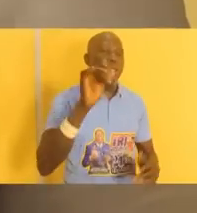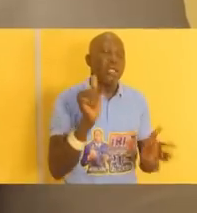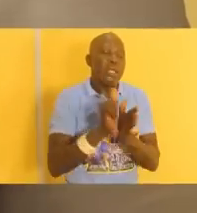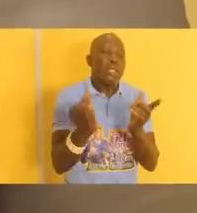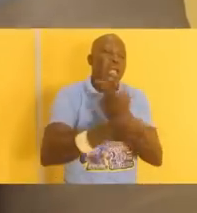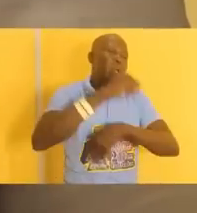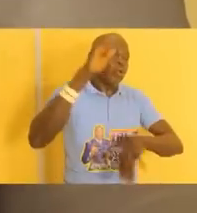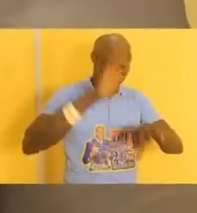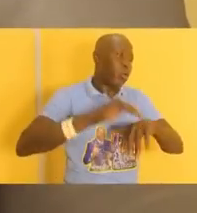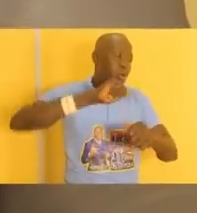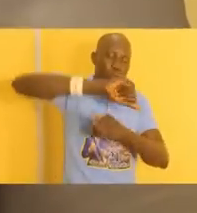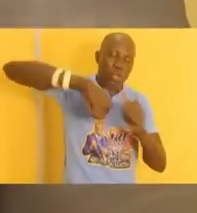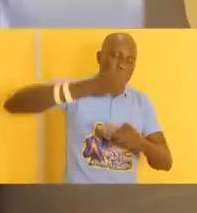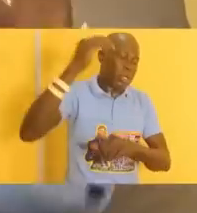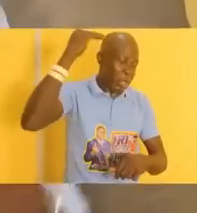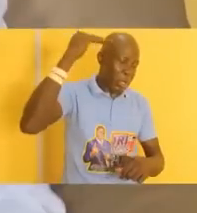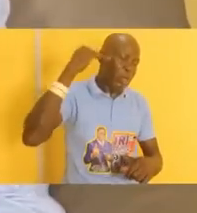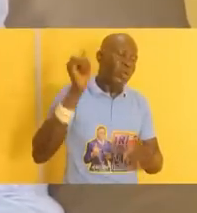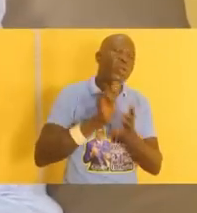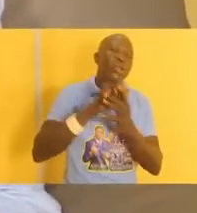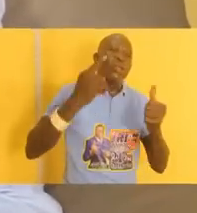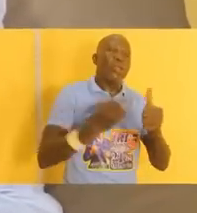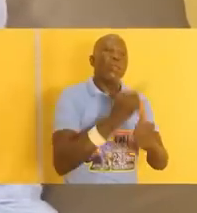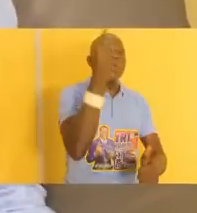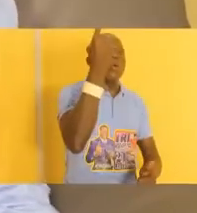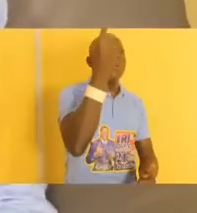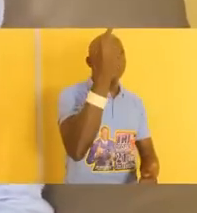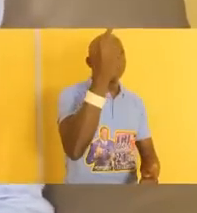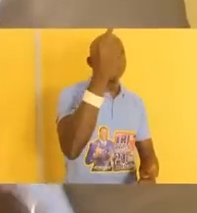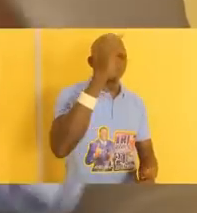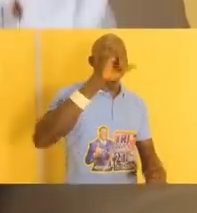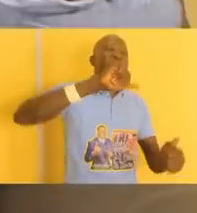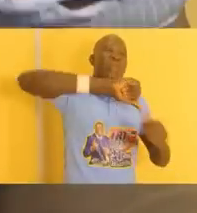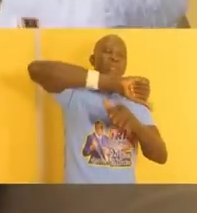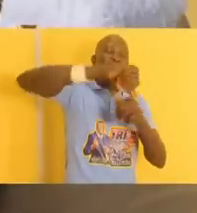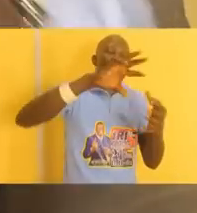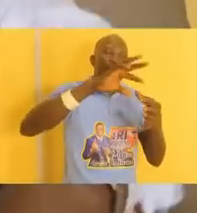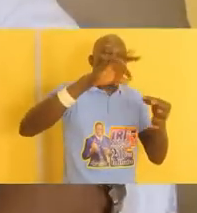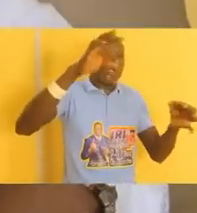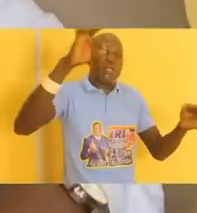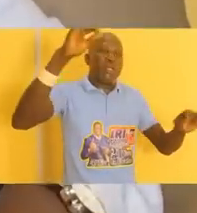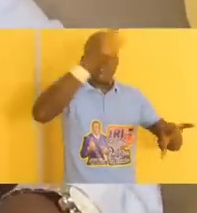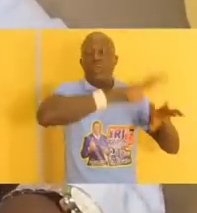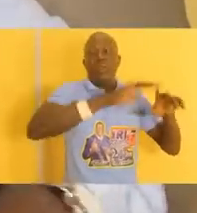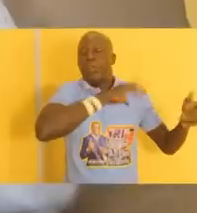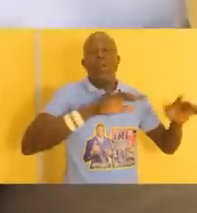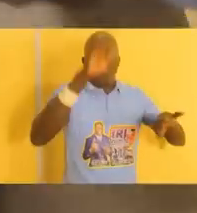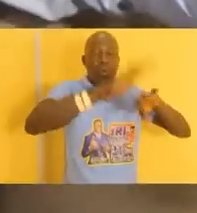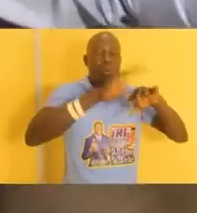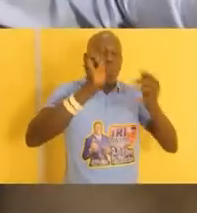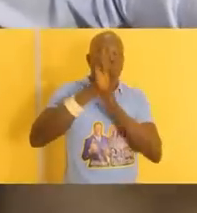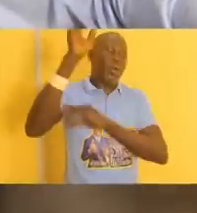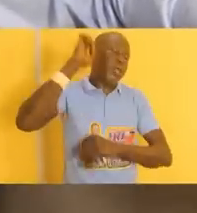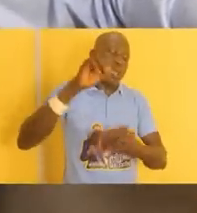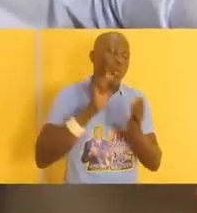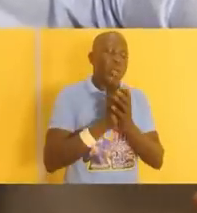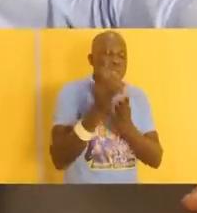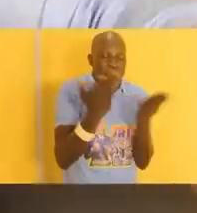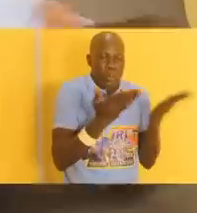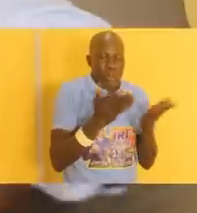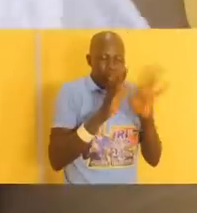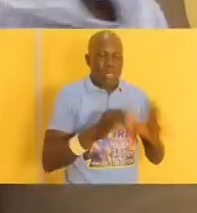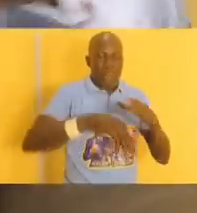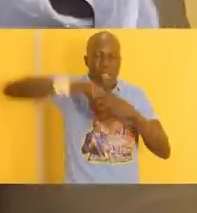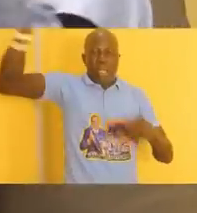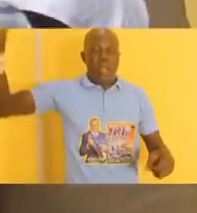He was anointed on his head. Number one. That spirit come upon him. The spirit of king should come upon him. The